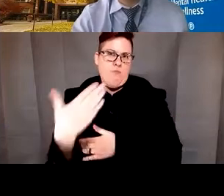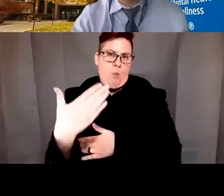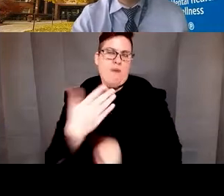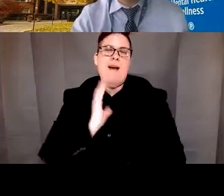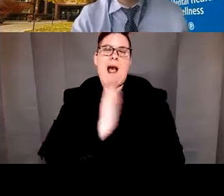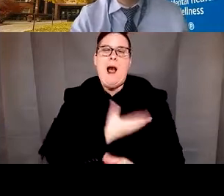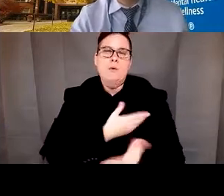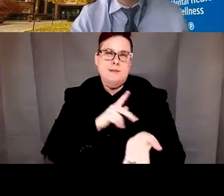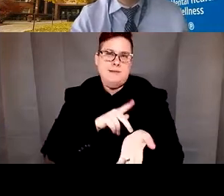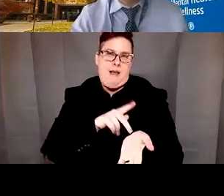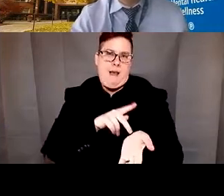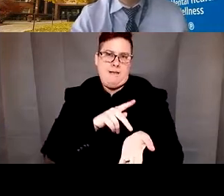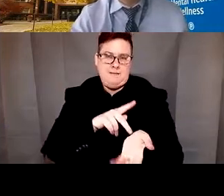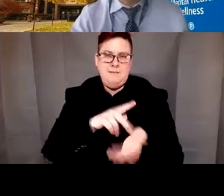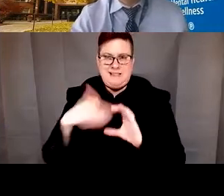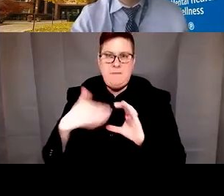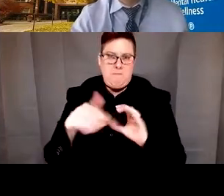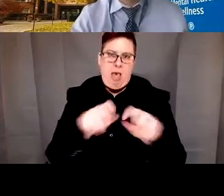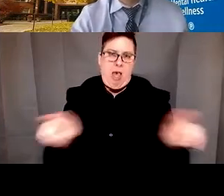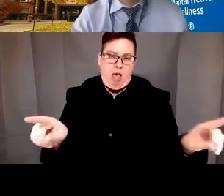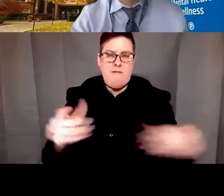psychiatry or email,